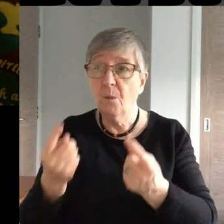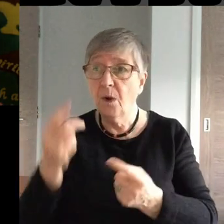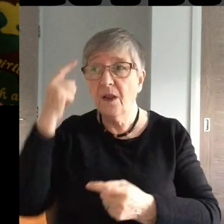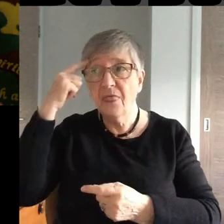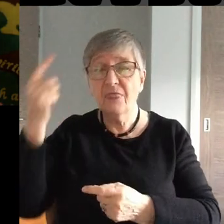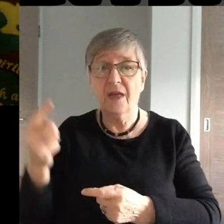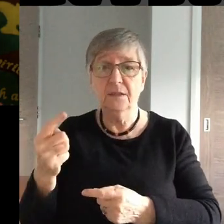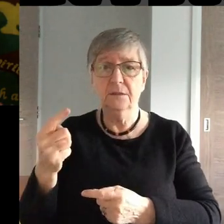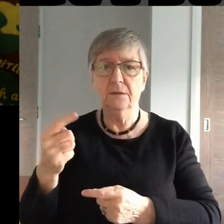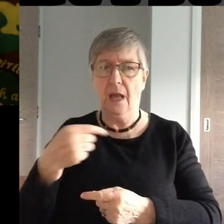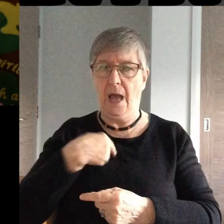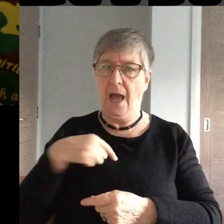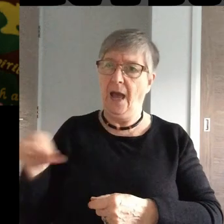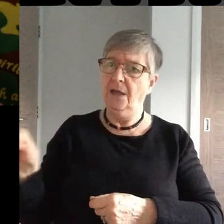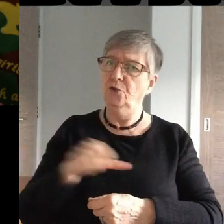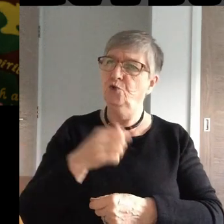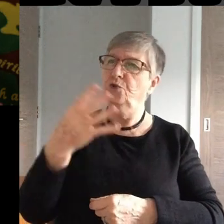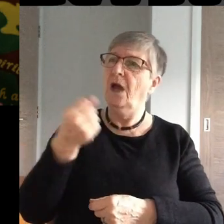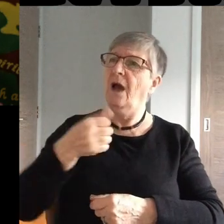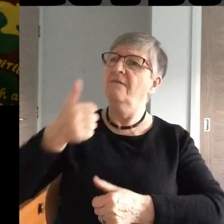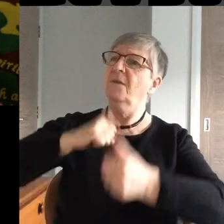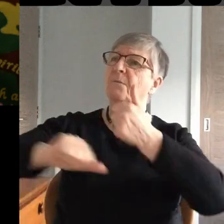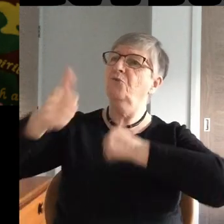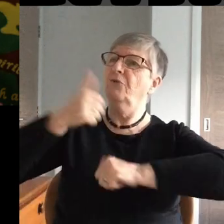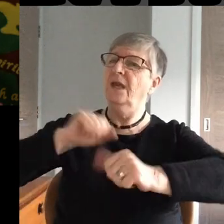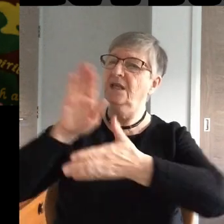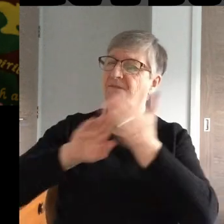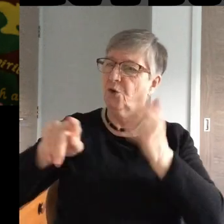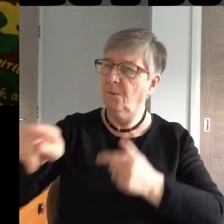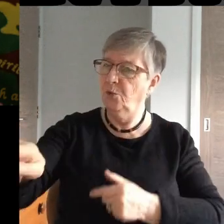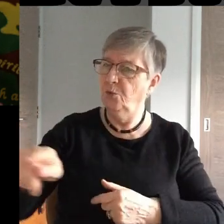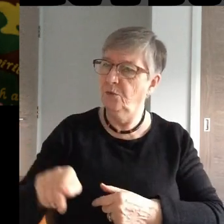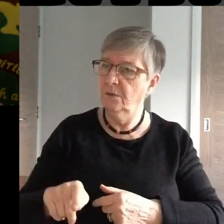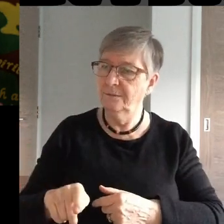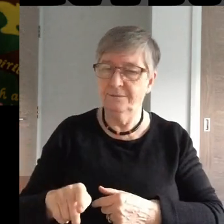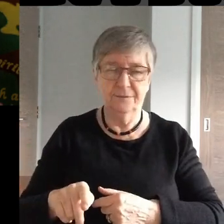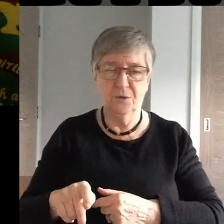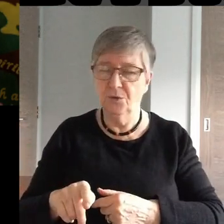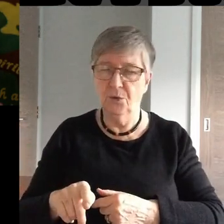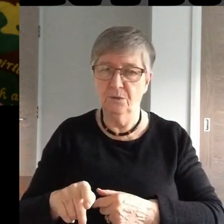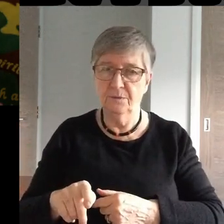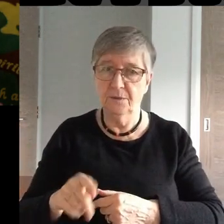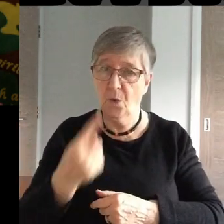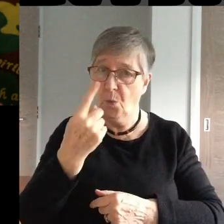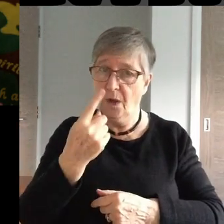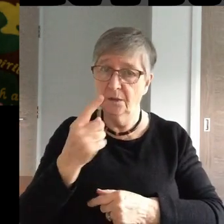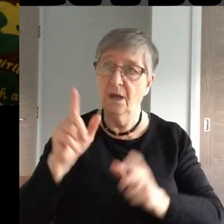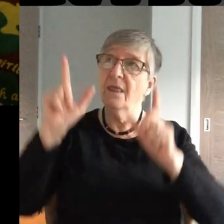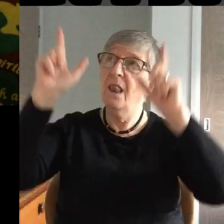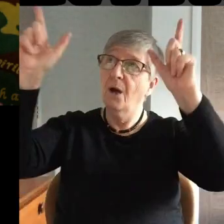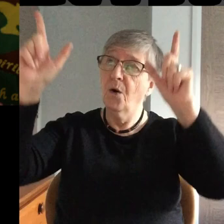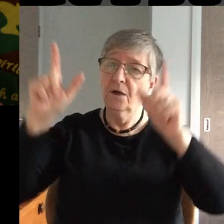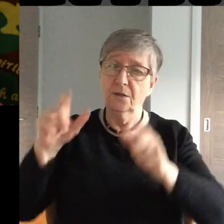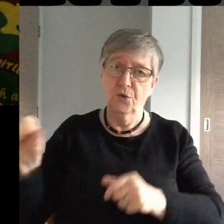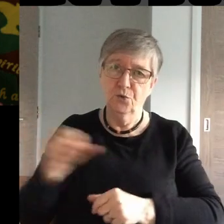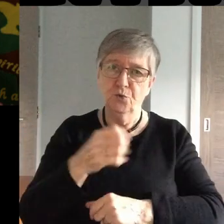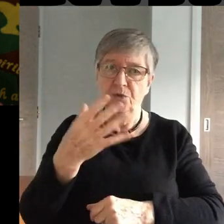Someone who thinks that they deserve all the praise and the glory and honour that should only go to the Lord.